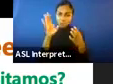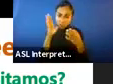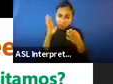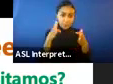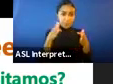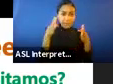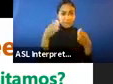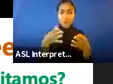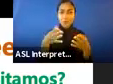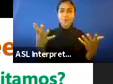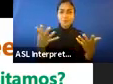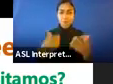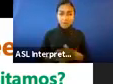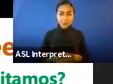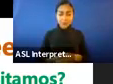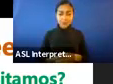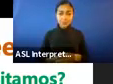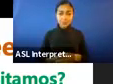So